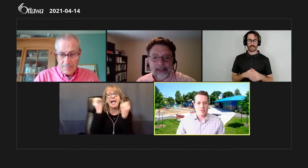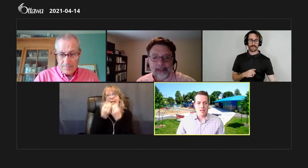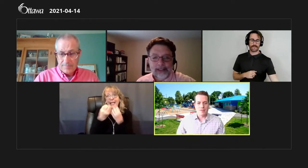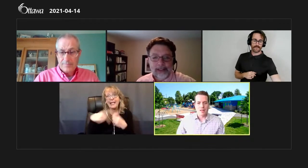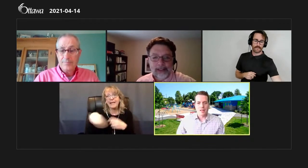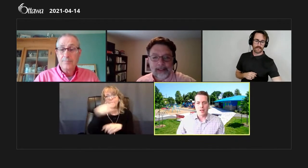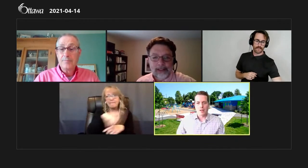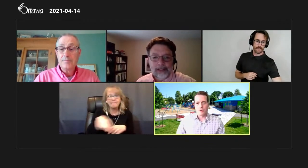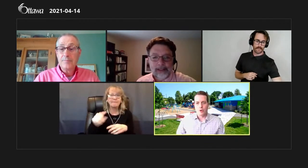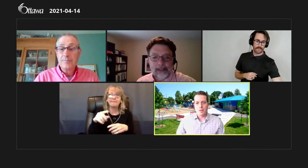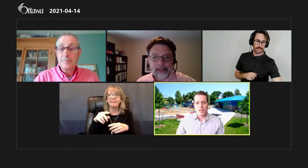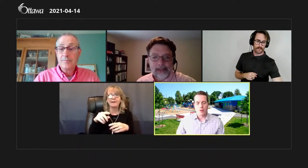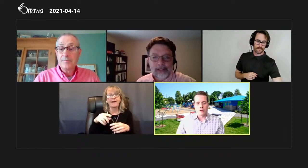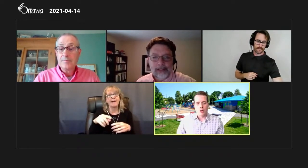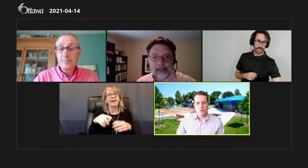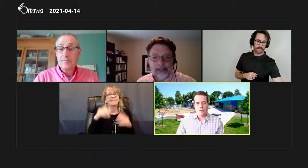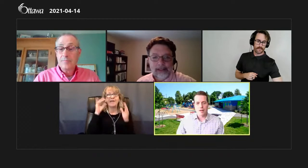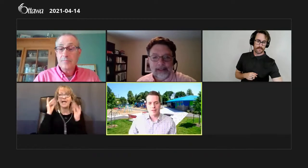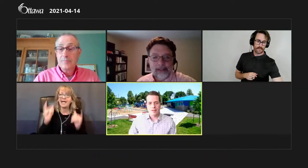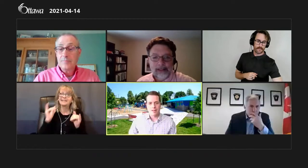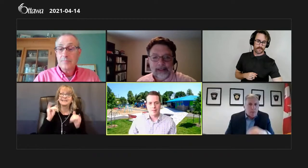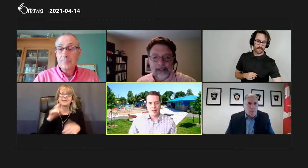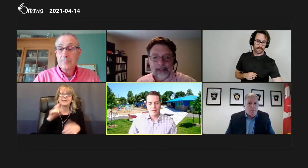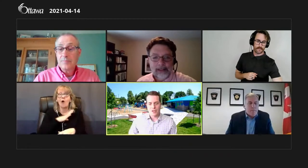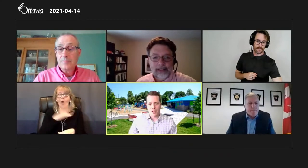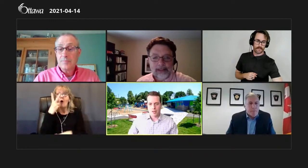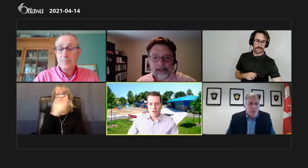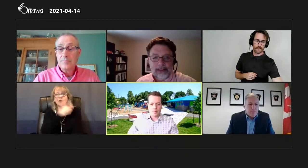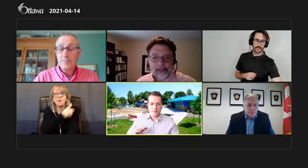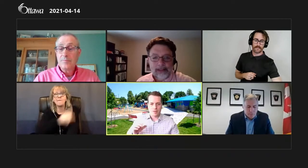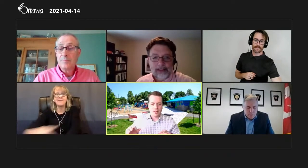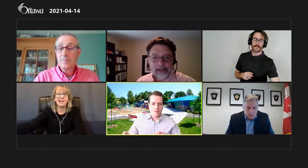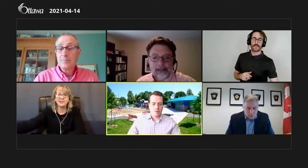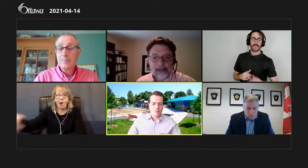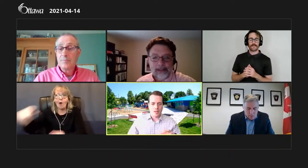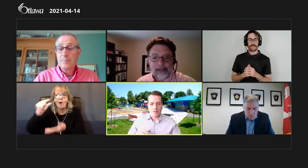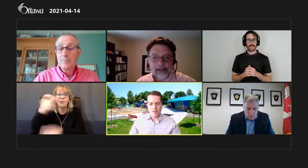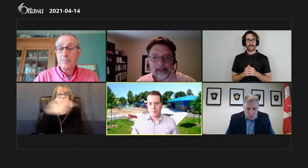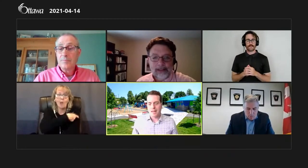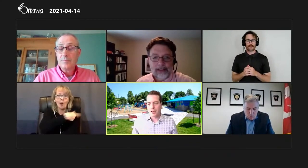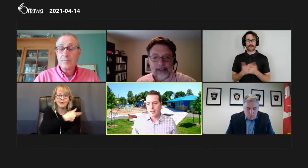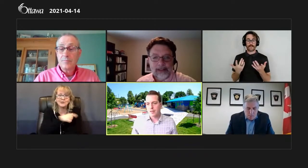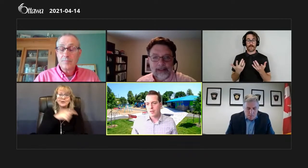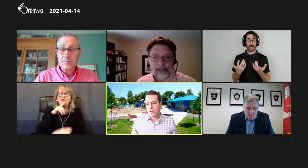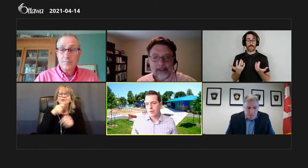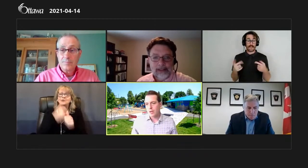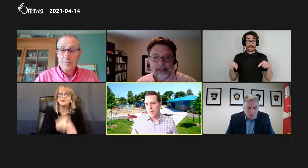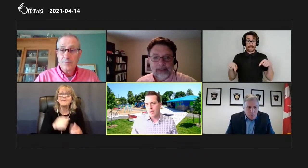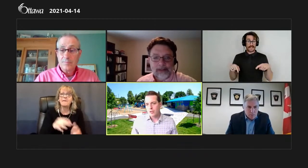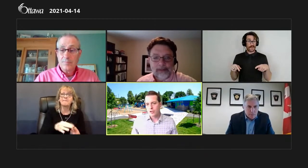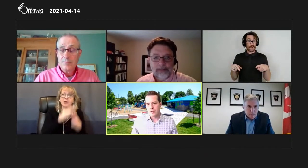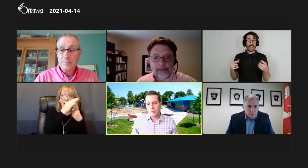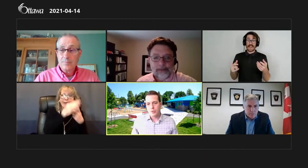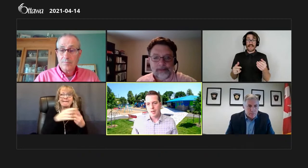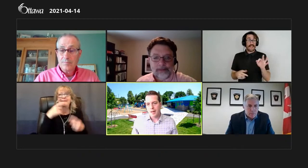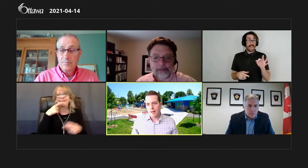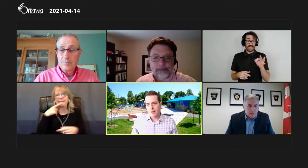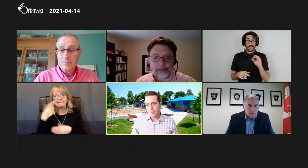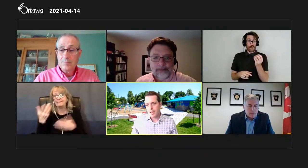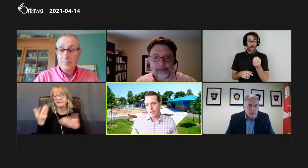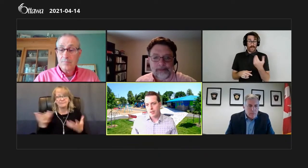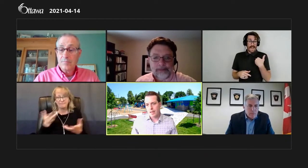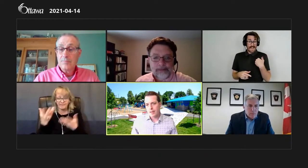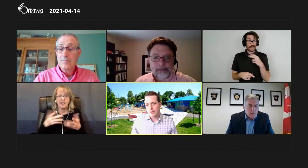Tony and your team, we wouldn't be here talking if you had 2 million doses in the